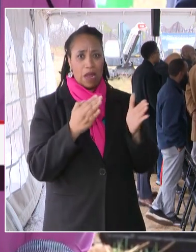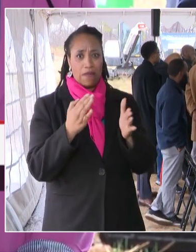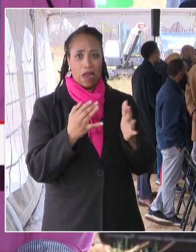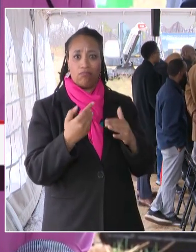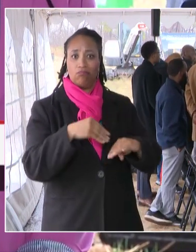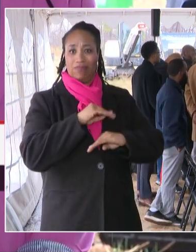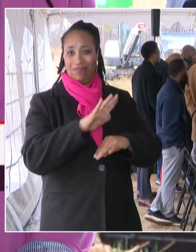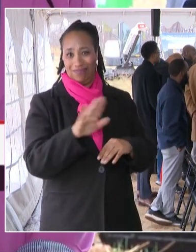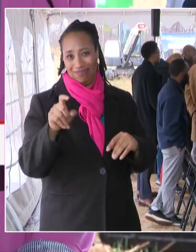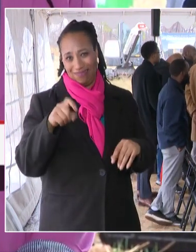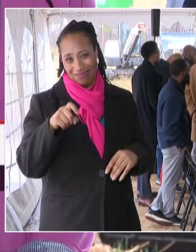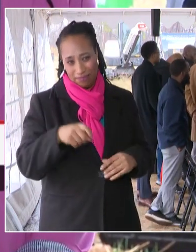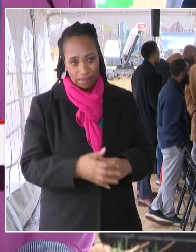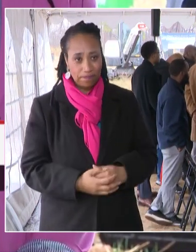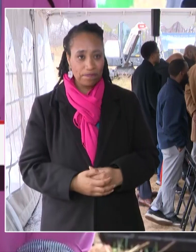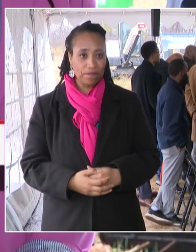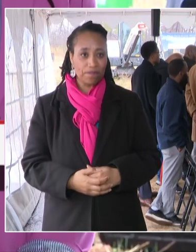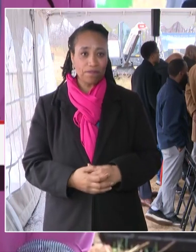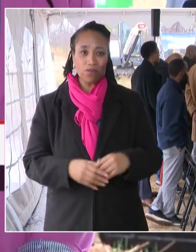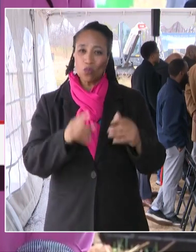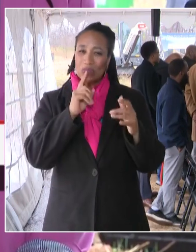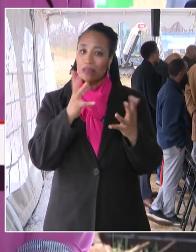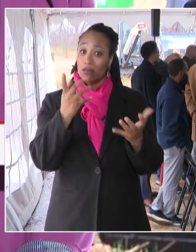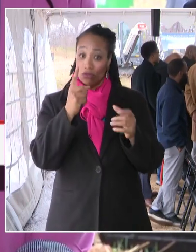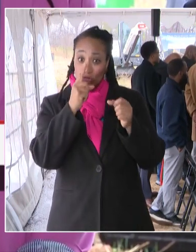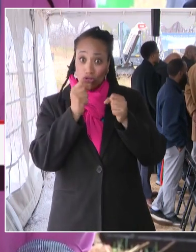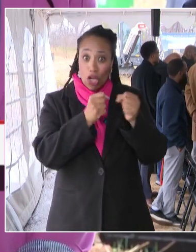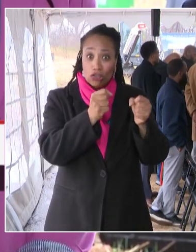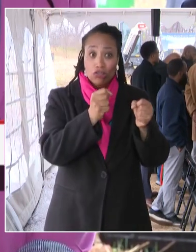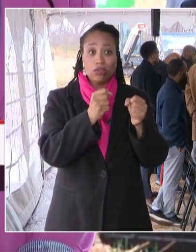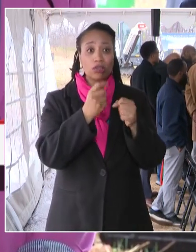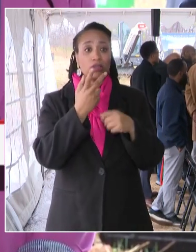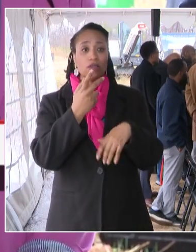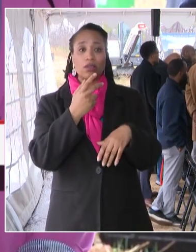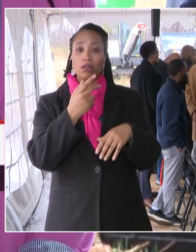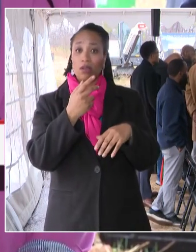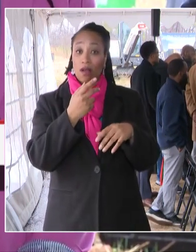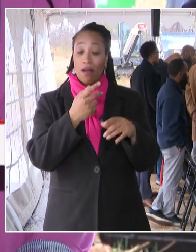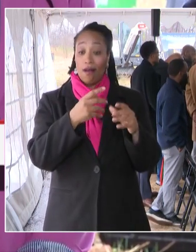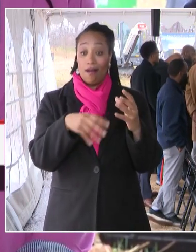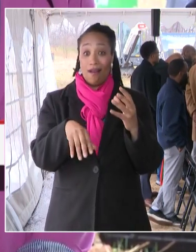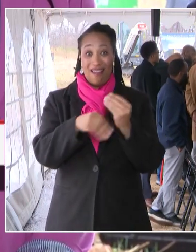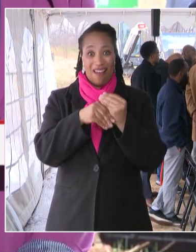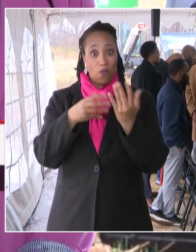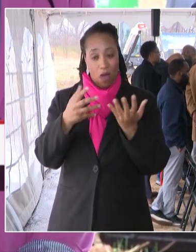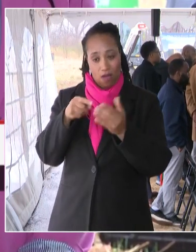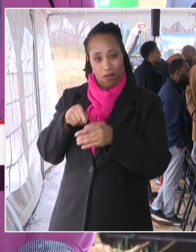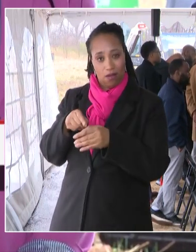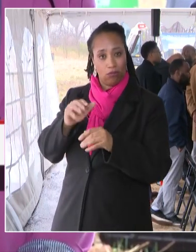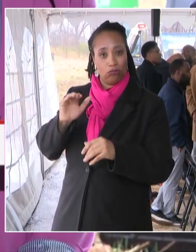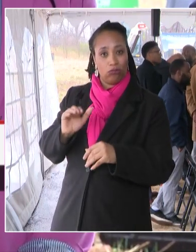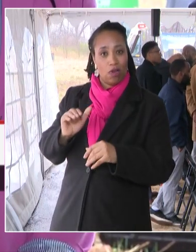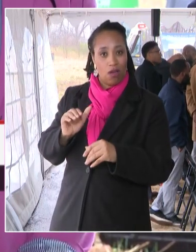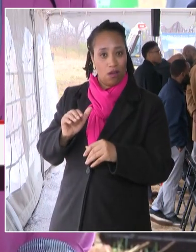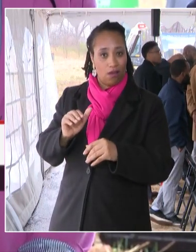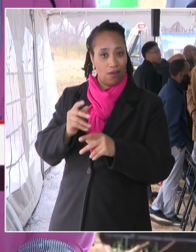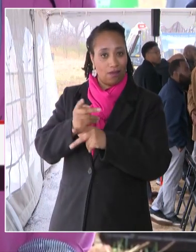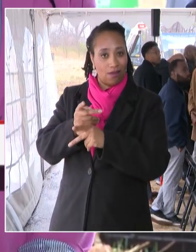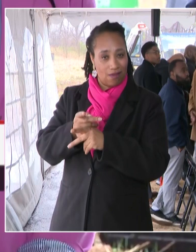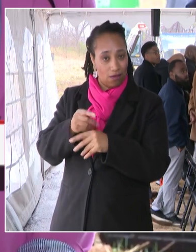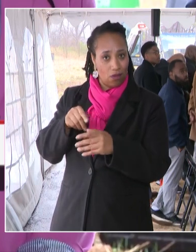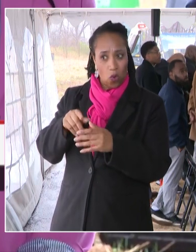increase child care facilities across the city using government buildings. And so that's why we'll have child care here.